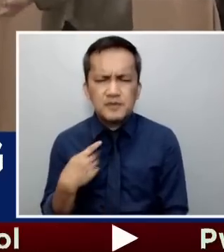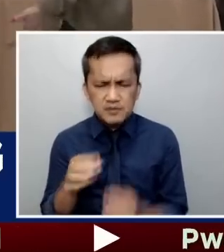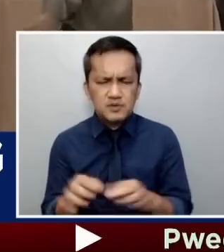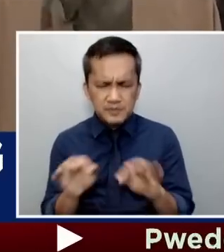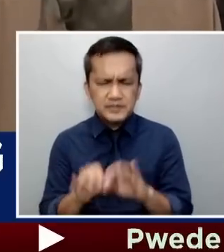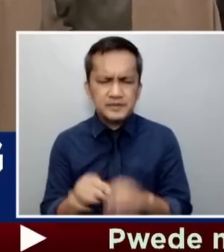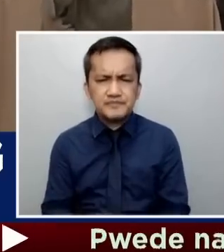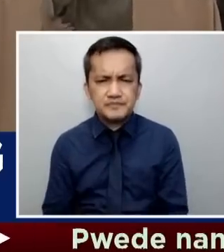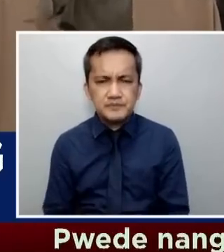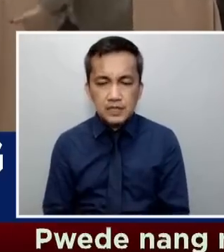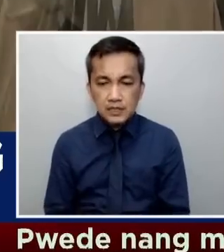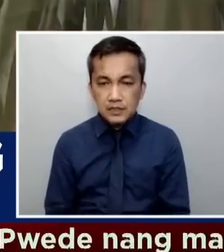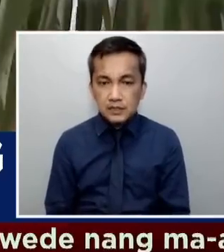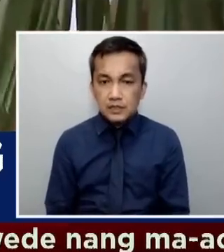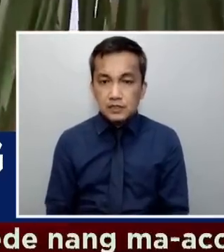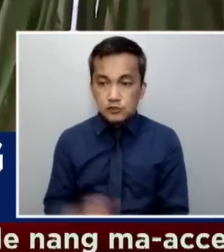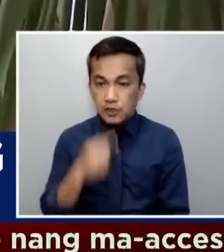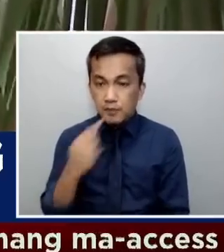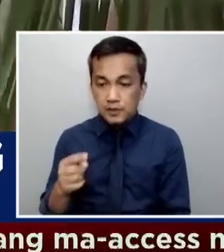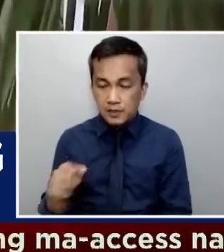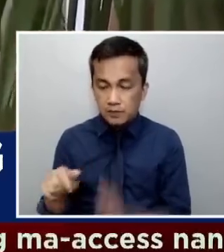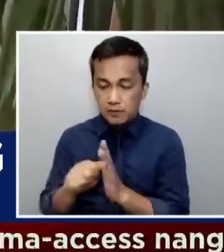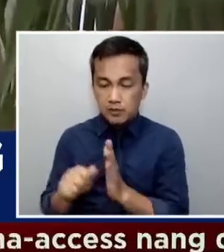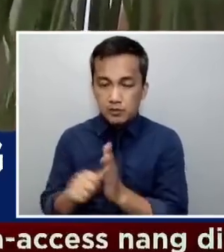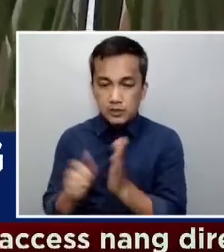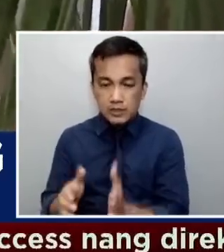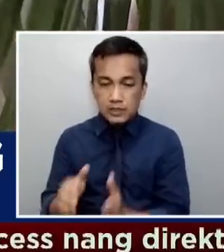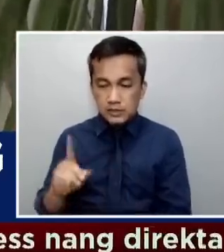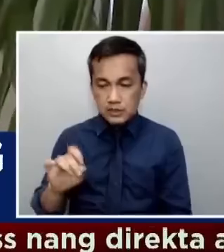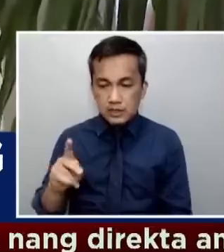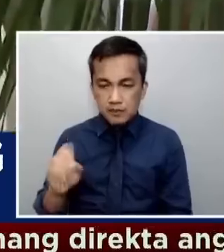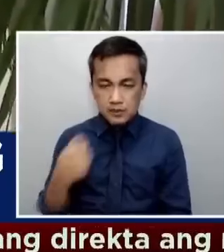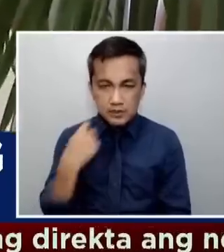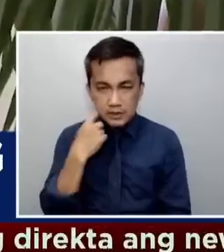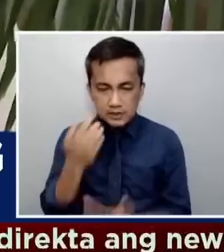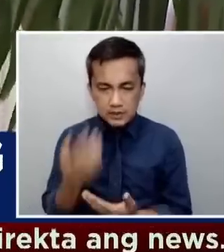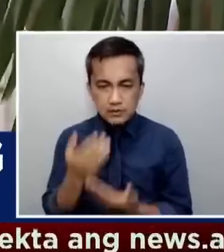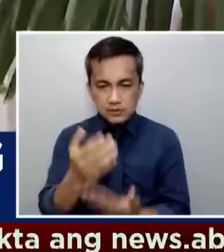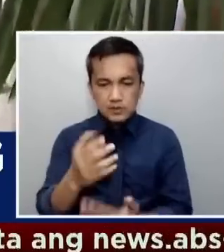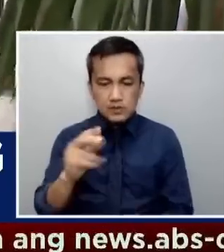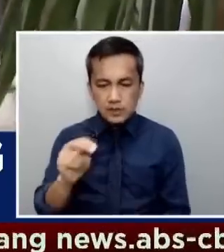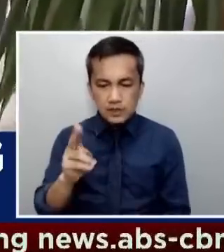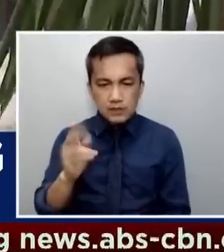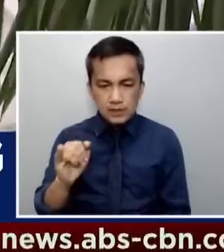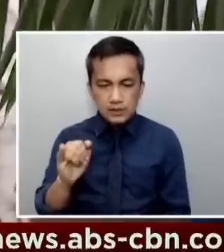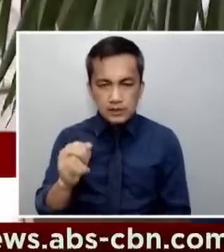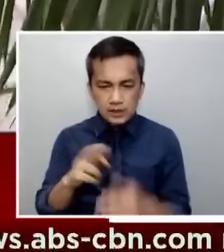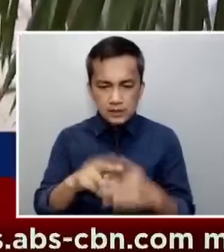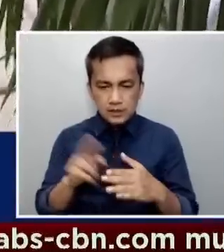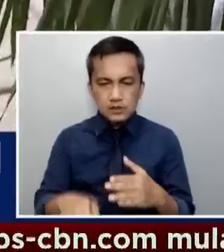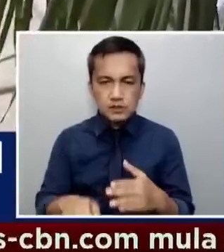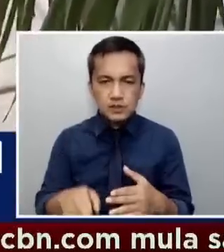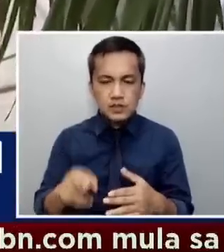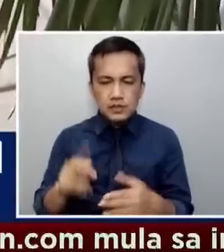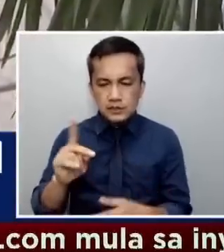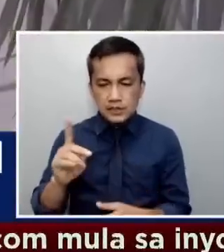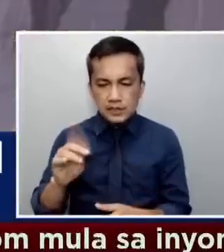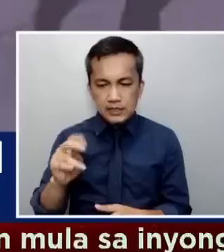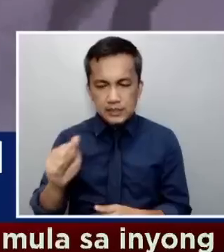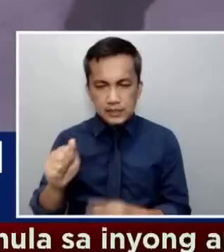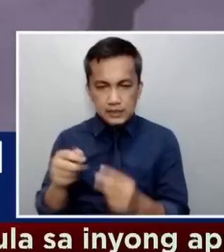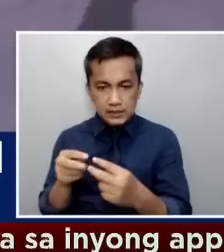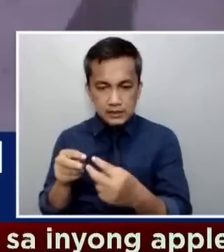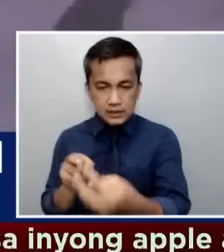sa abogado ng Madegamo, isinumite kanina ng National Bureau of Investigation ang resulta ng DNA analysis sa mga specimen